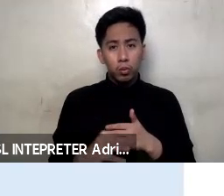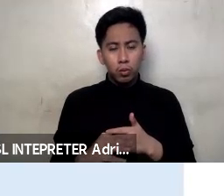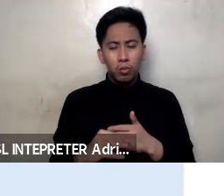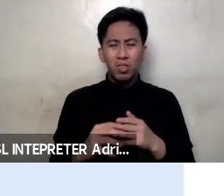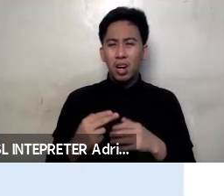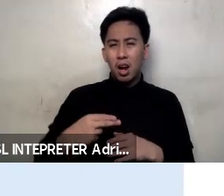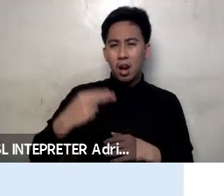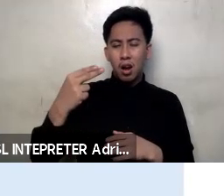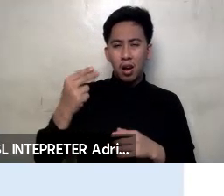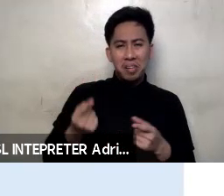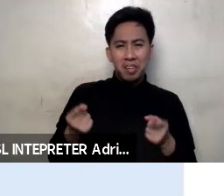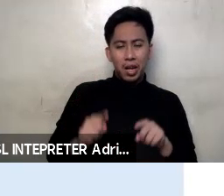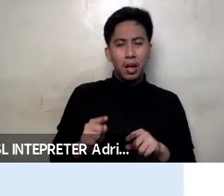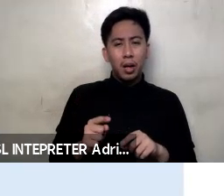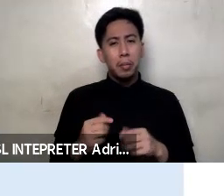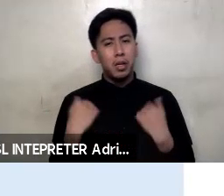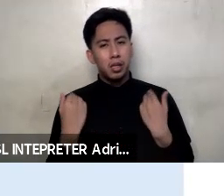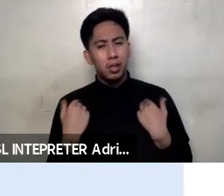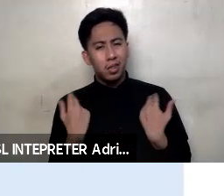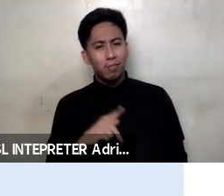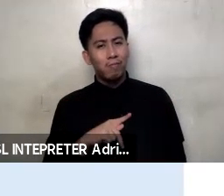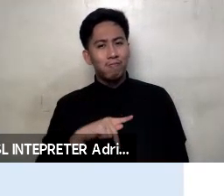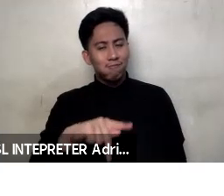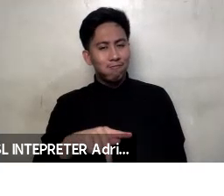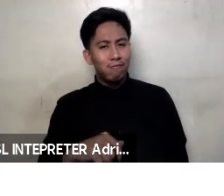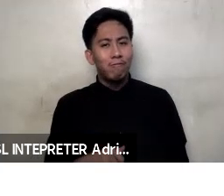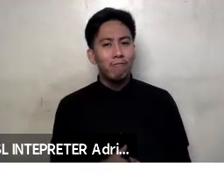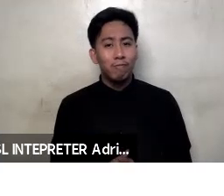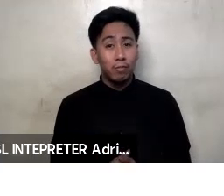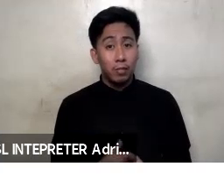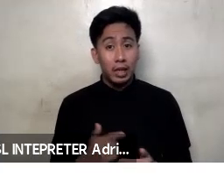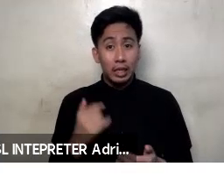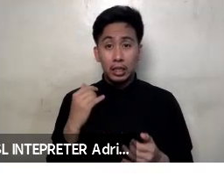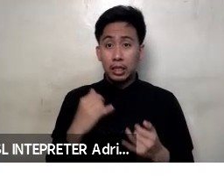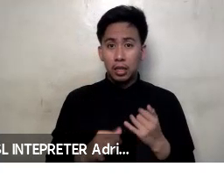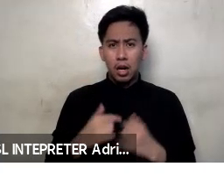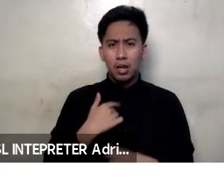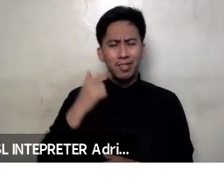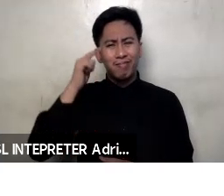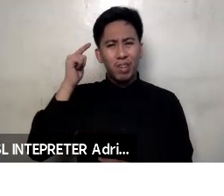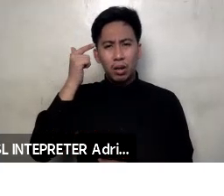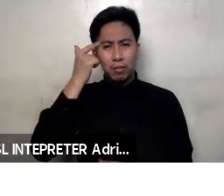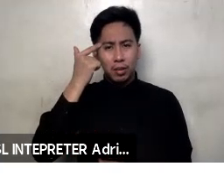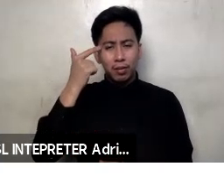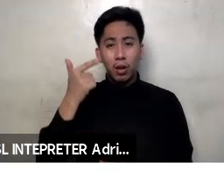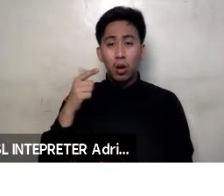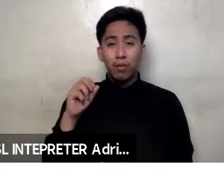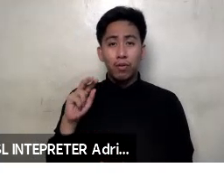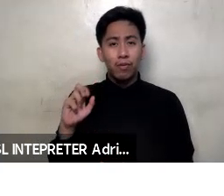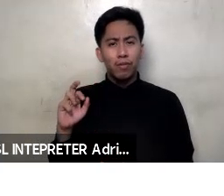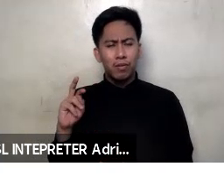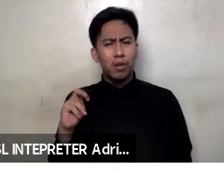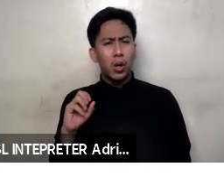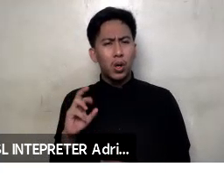pregnancy. This was last term as governor. Before then, I hope to see